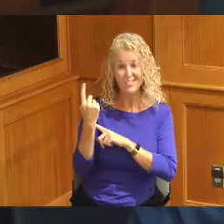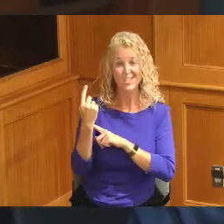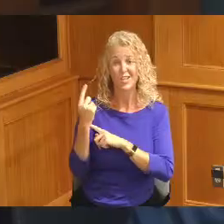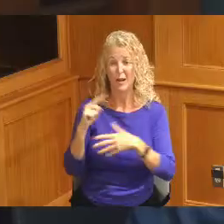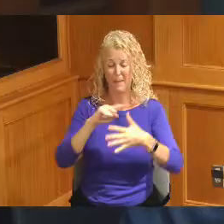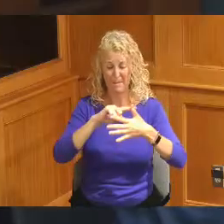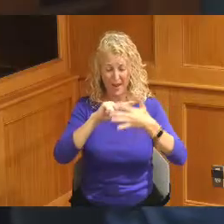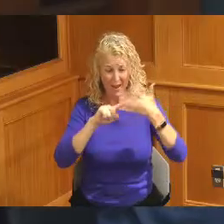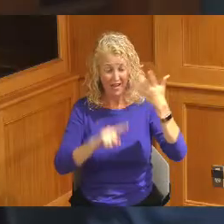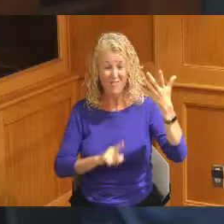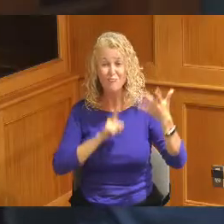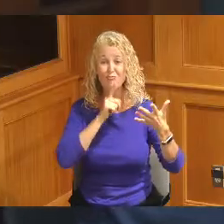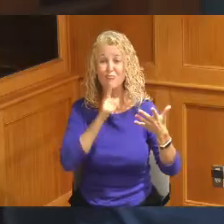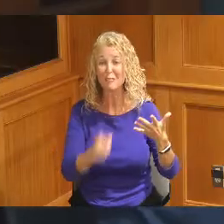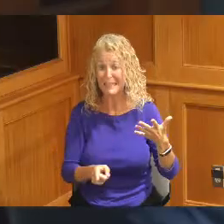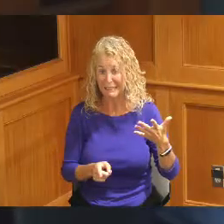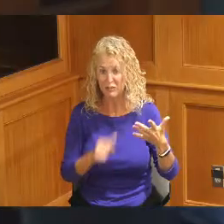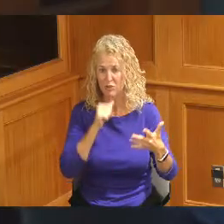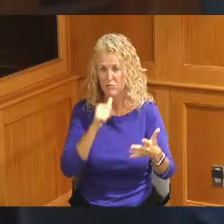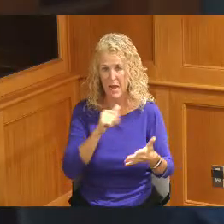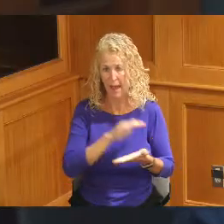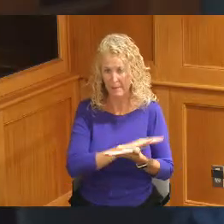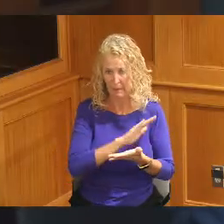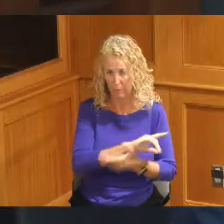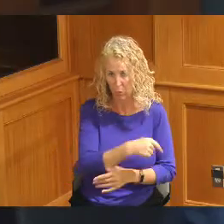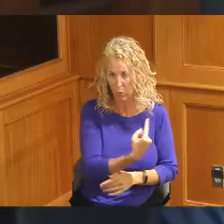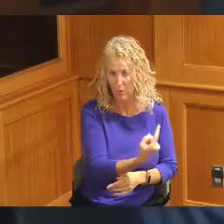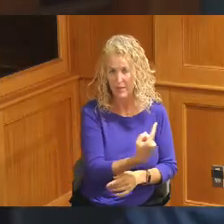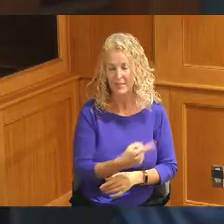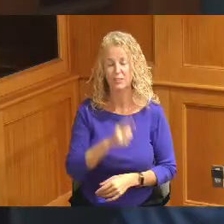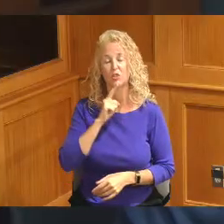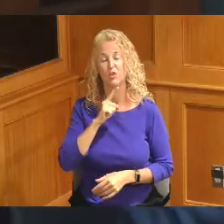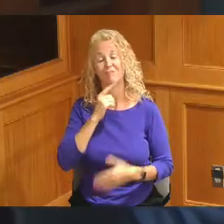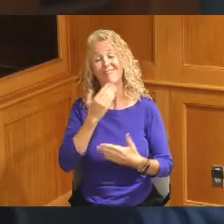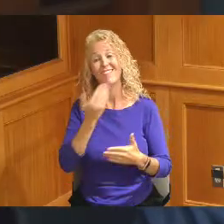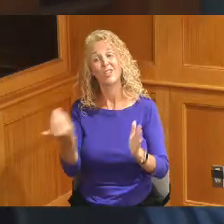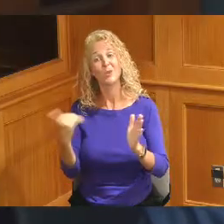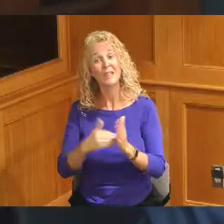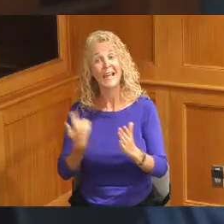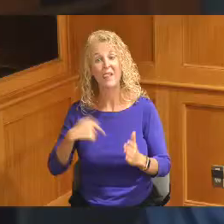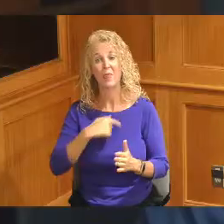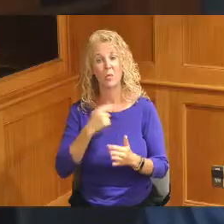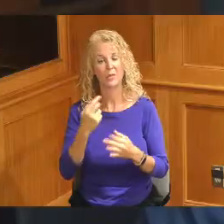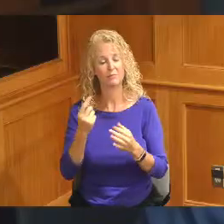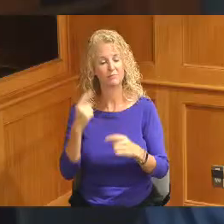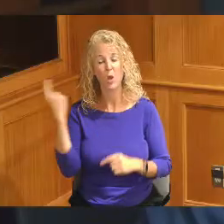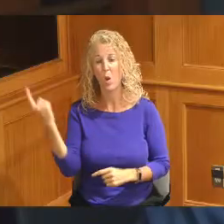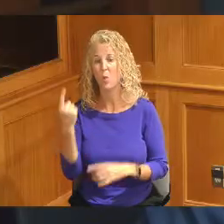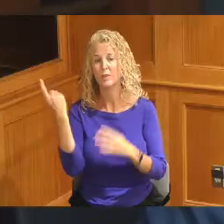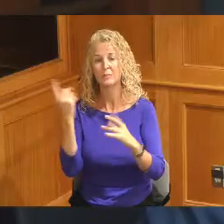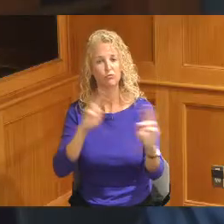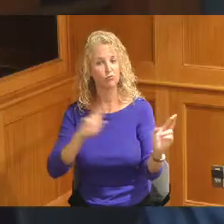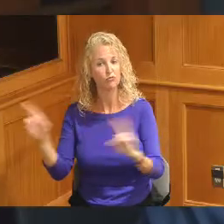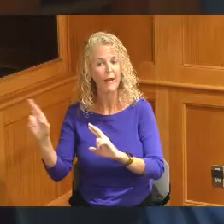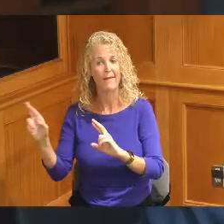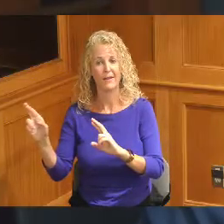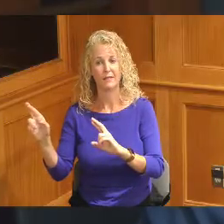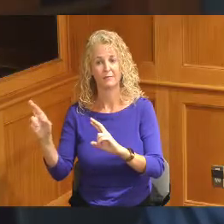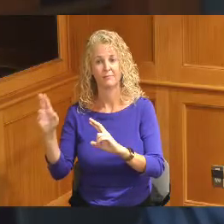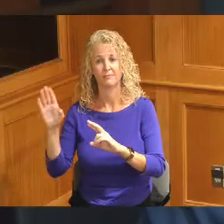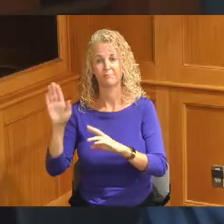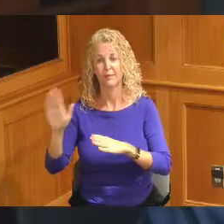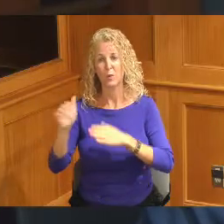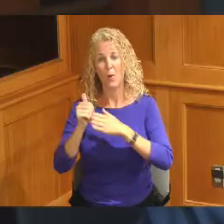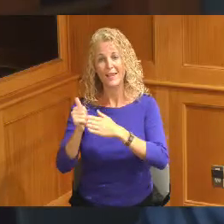real. And being ready is so important. So just want to thank you and your team and your leadership in